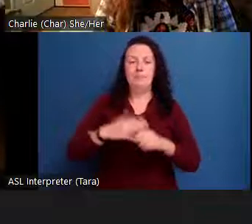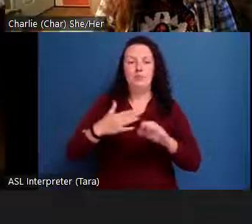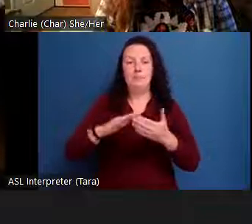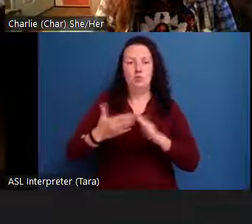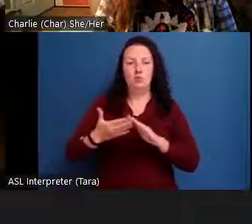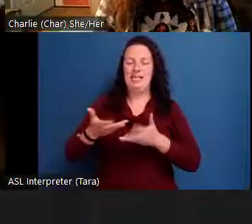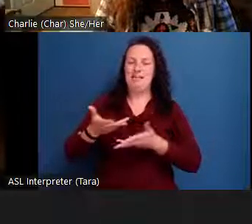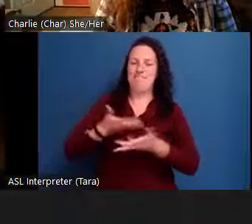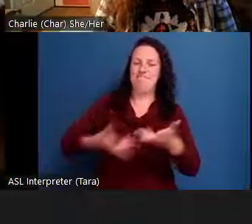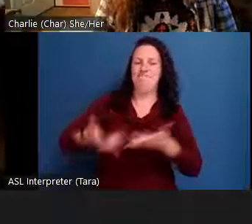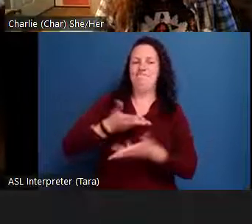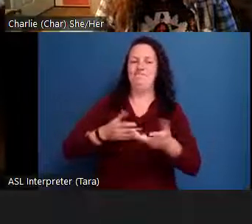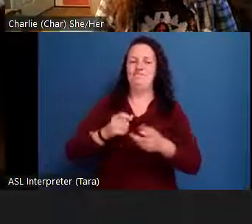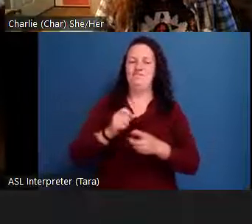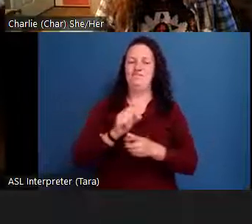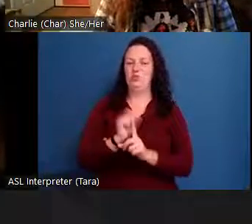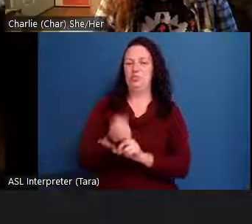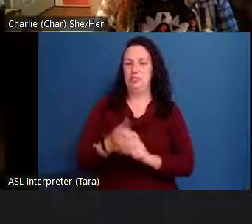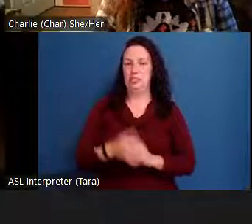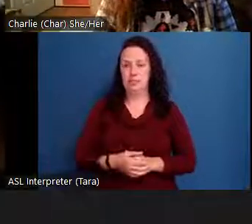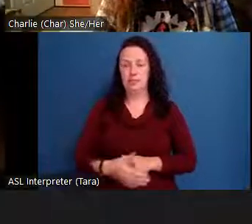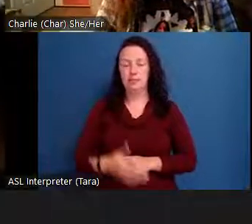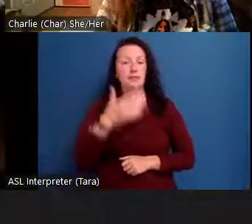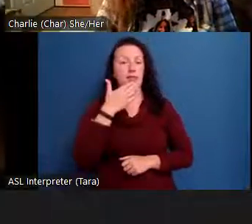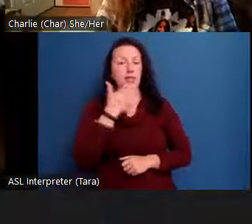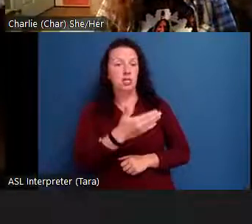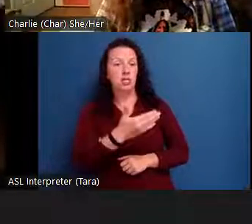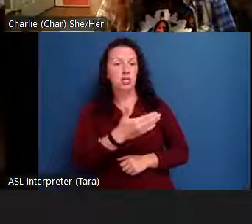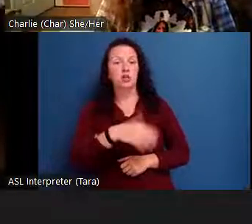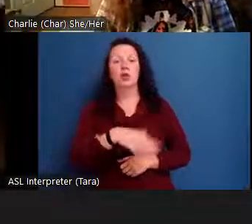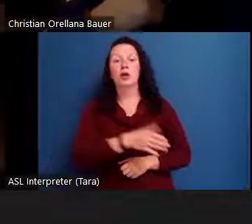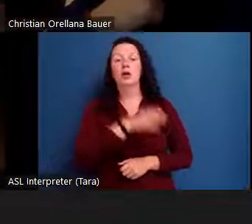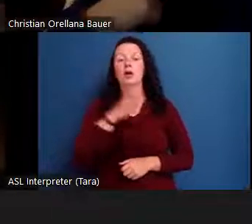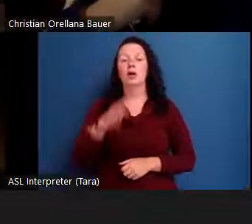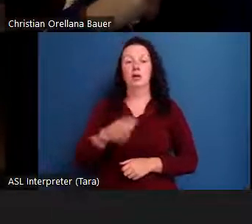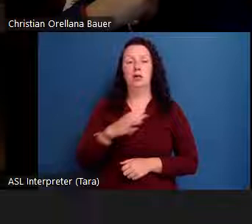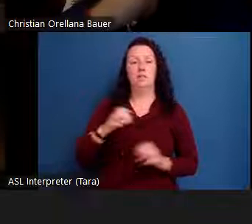Thank you, Co-Chair Faith. Commissioner Monica?